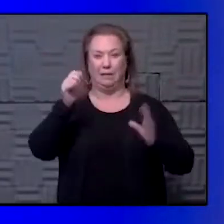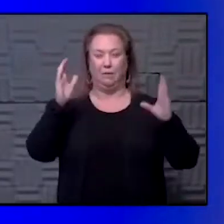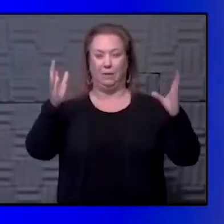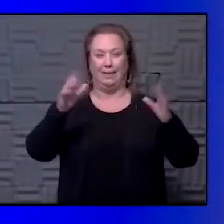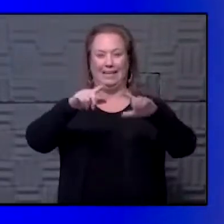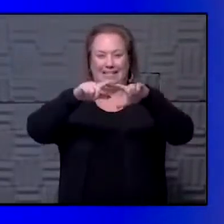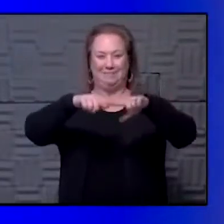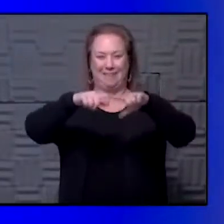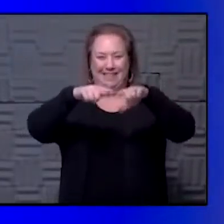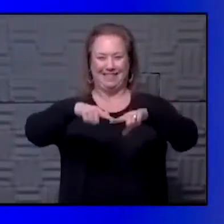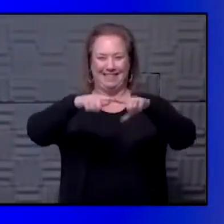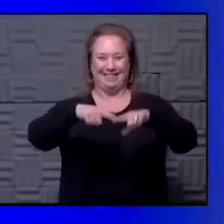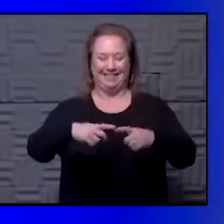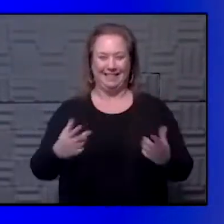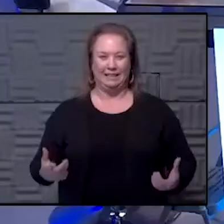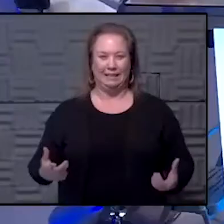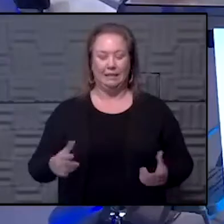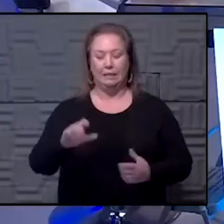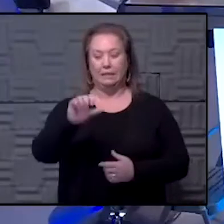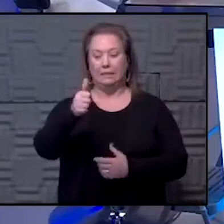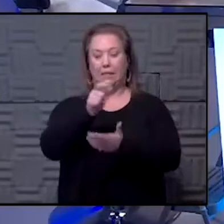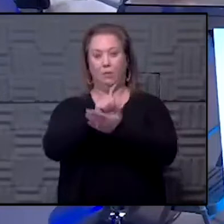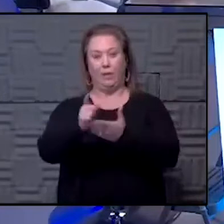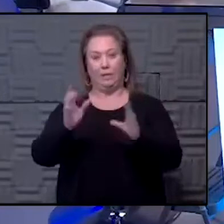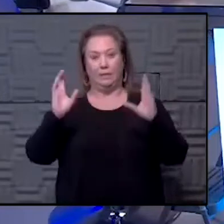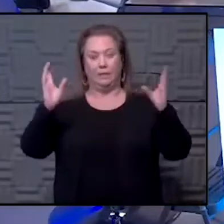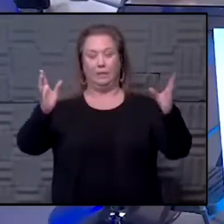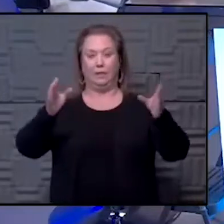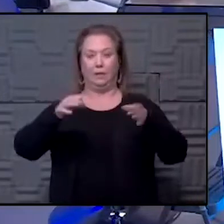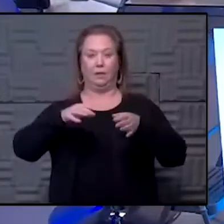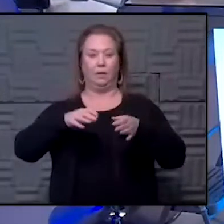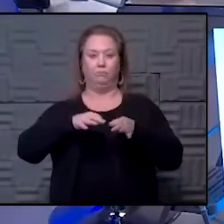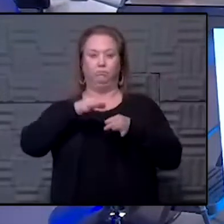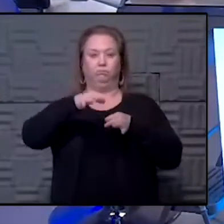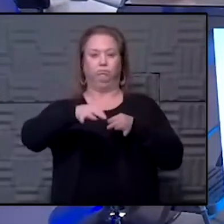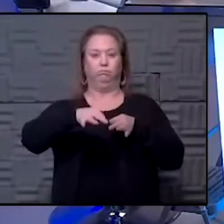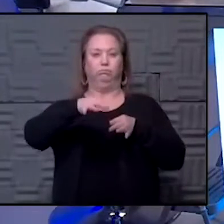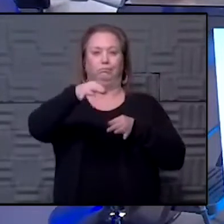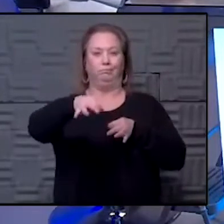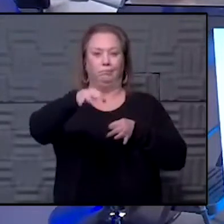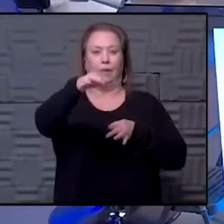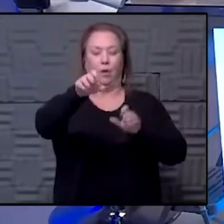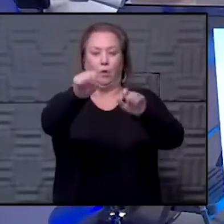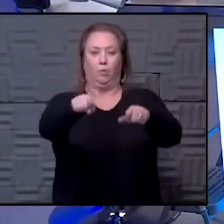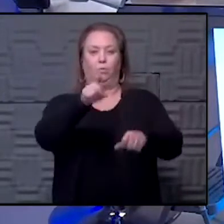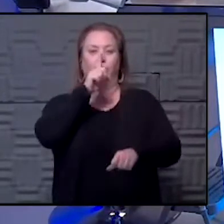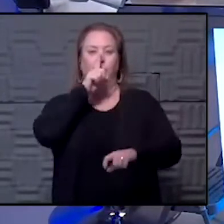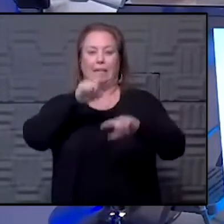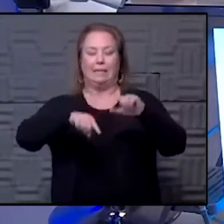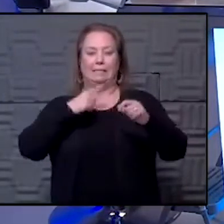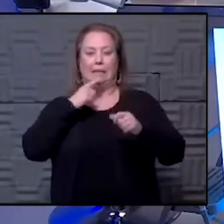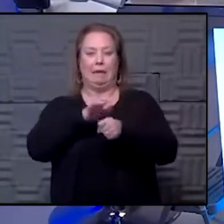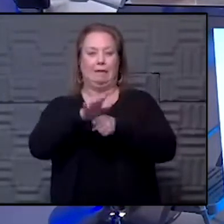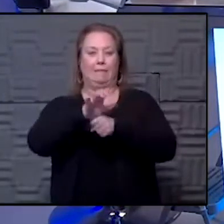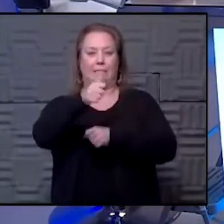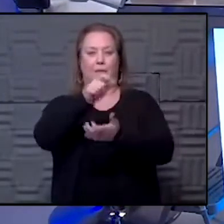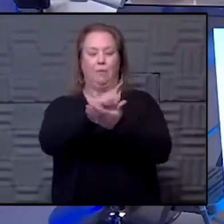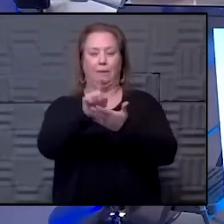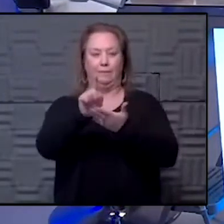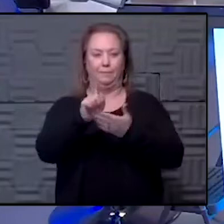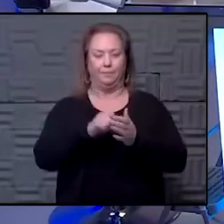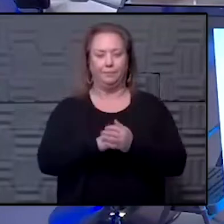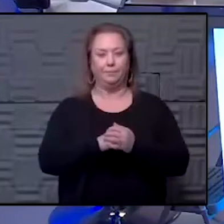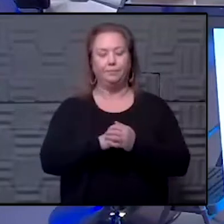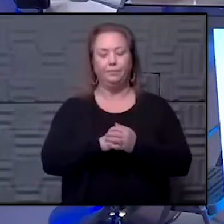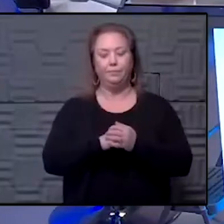it's is a it short depends. amount. Yeah, it's a And the confusing problem with thing. the 10-week period is it may be prolonged. We don't know enough yet to say it is. So there you go. All right.